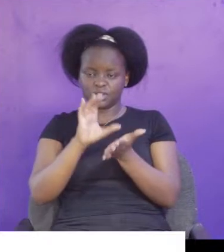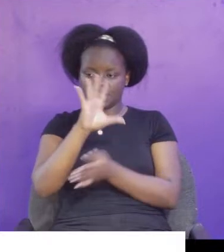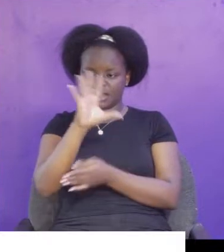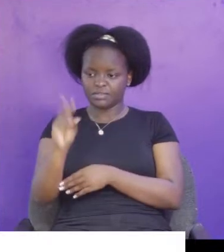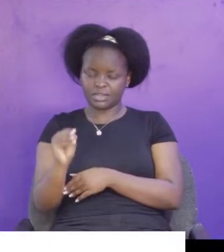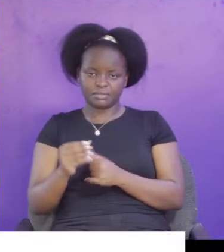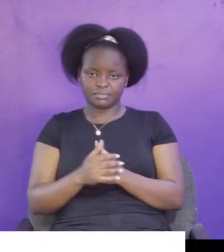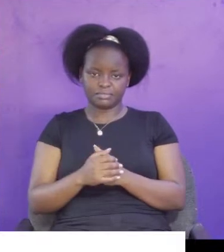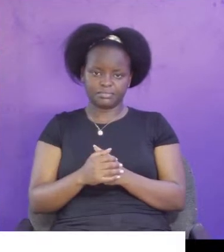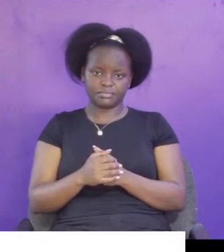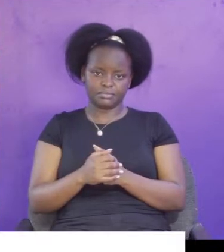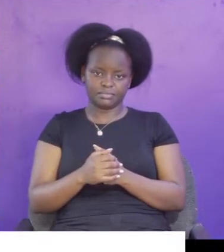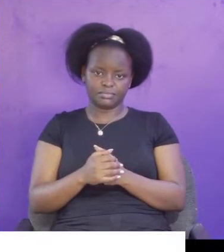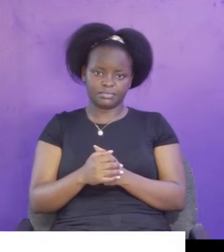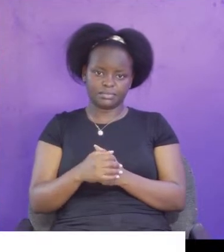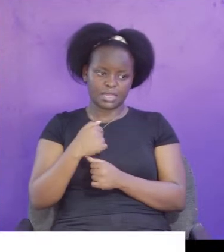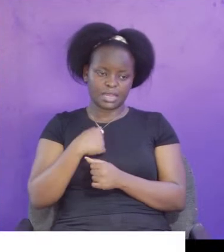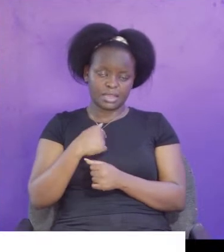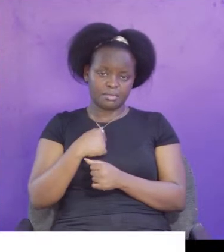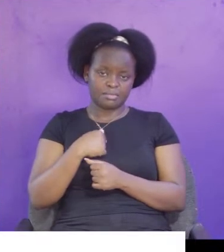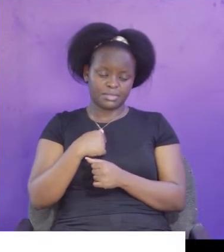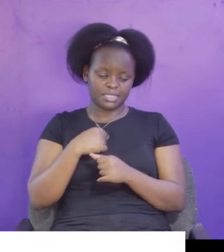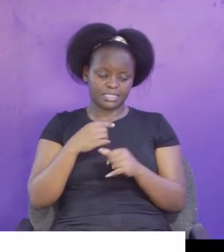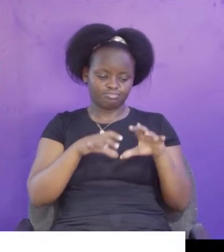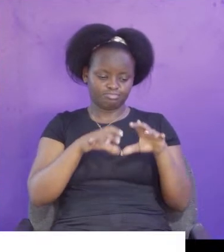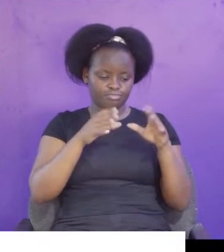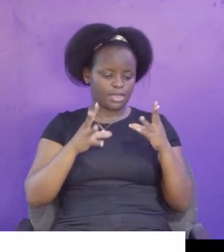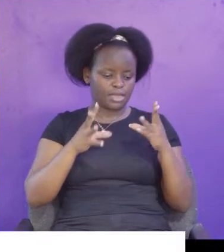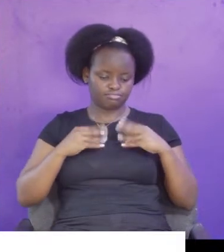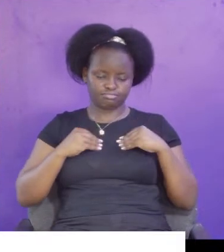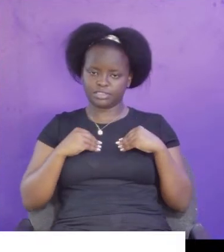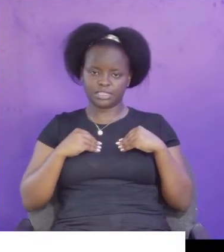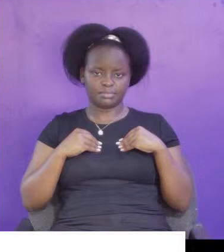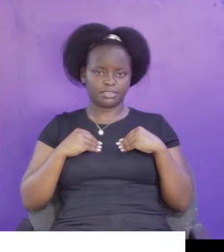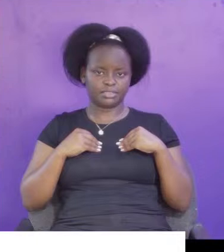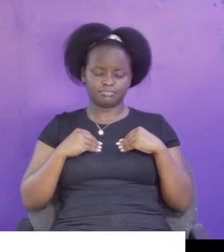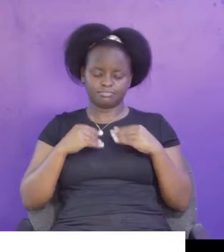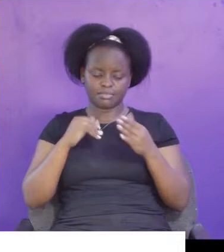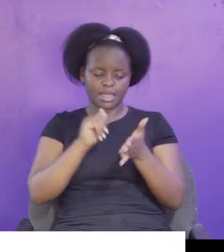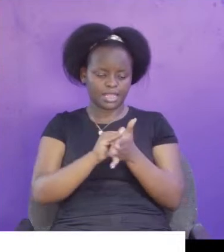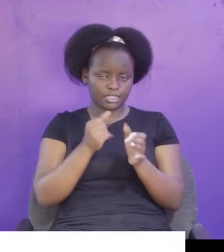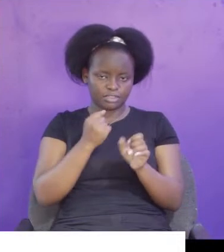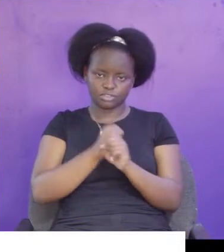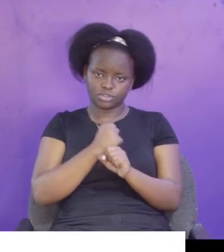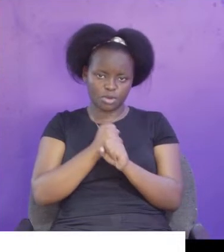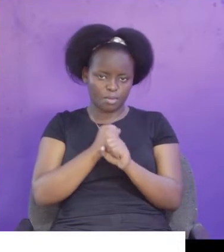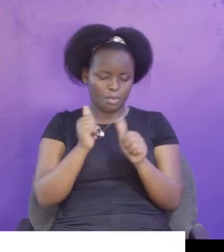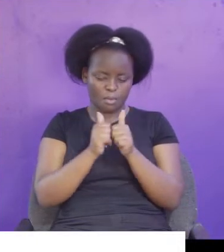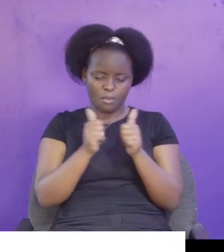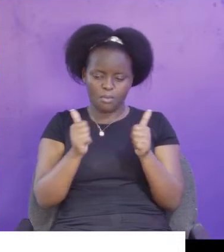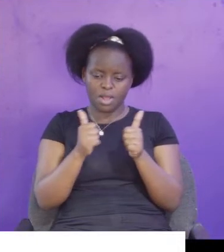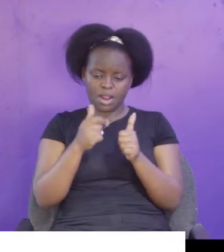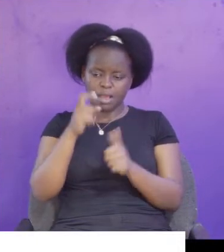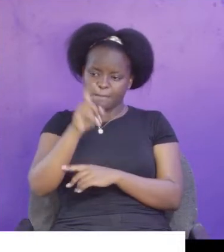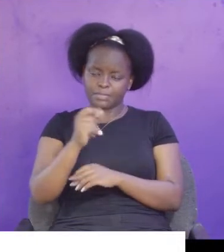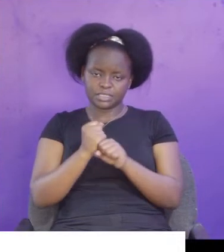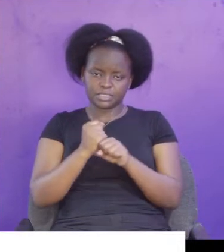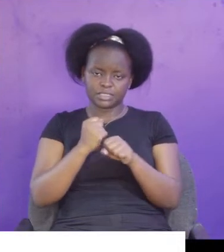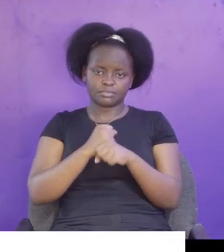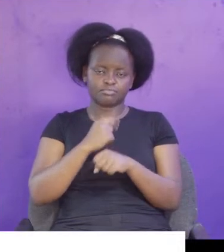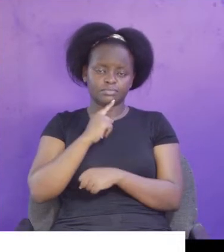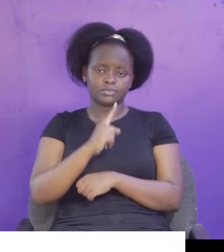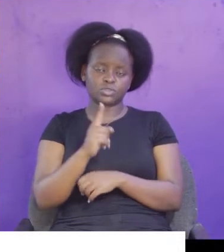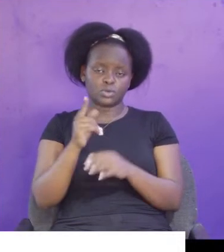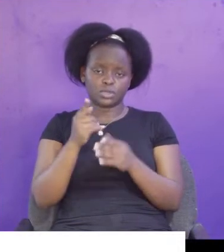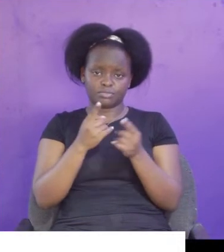I will take that mantle with vigor, and I must assure you, my